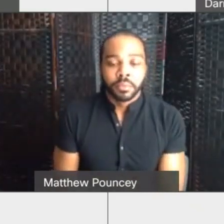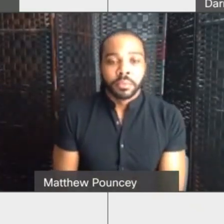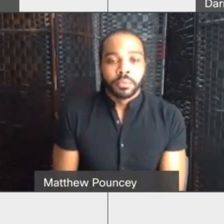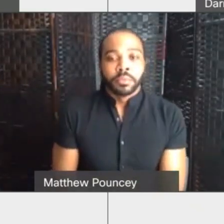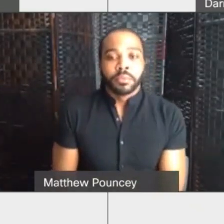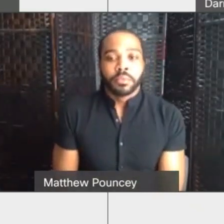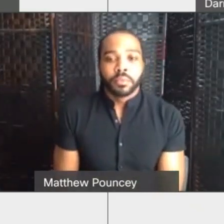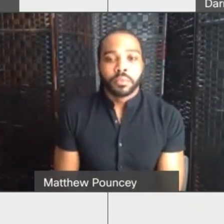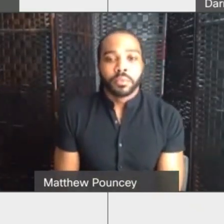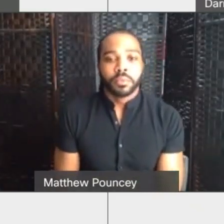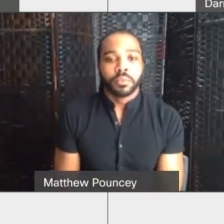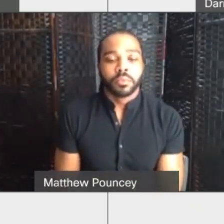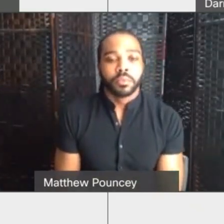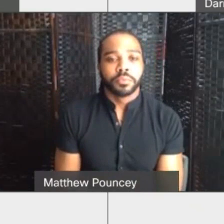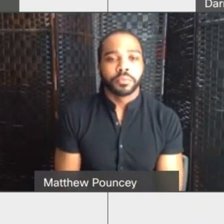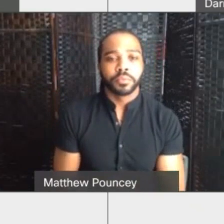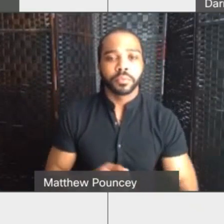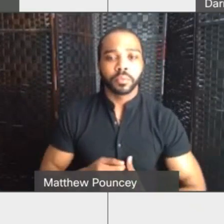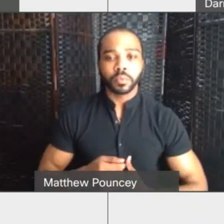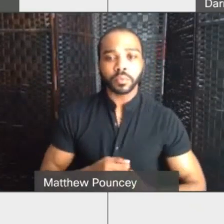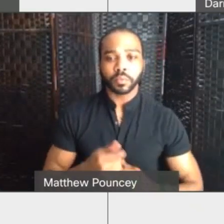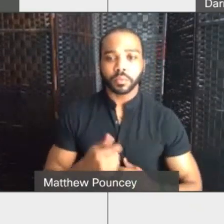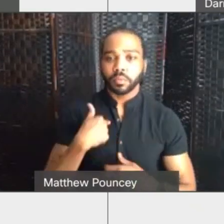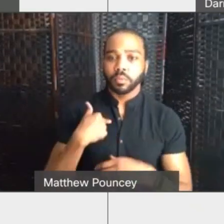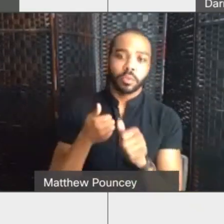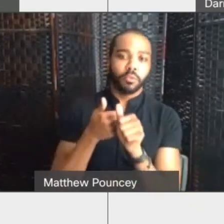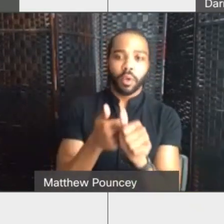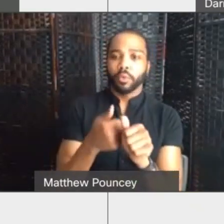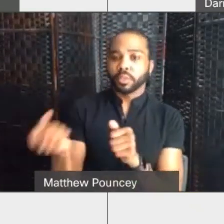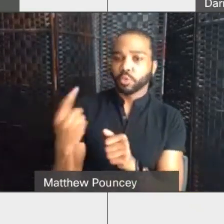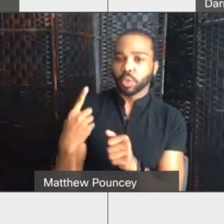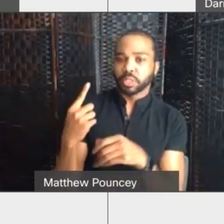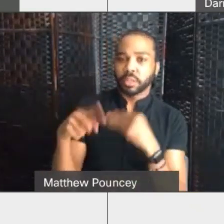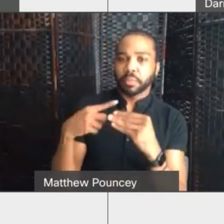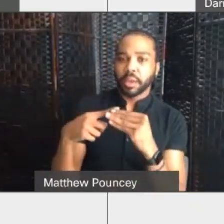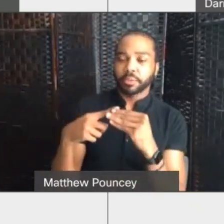So following up on the question about